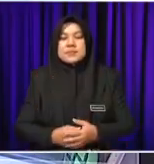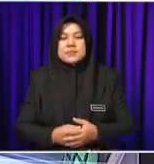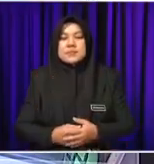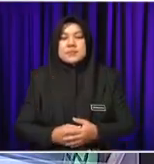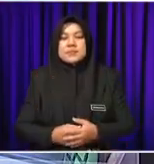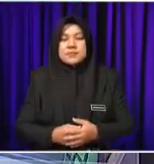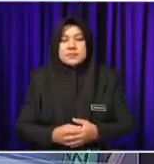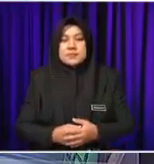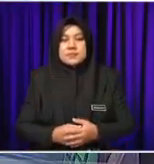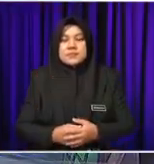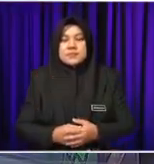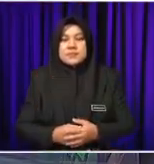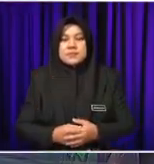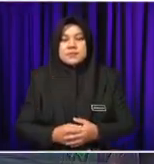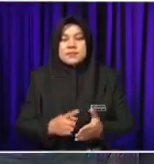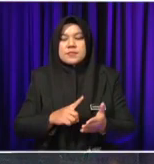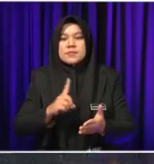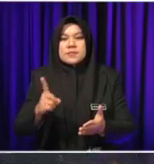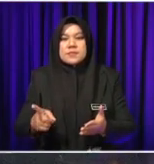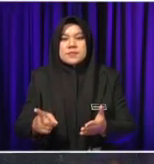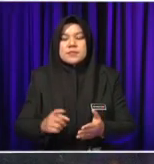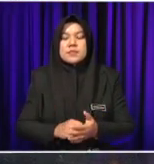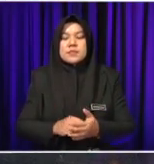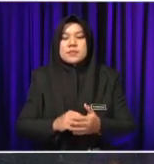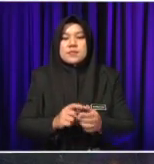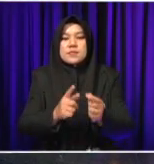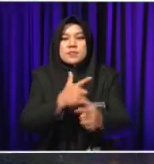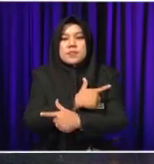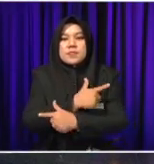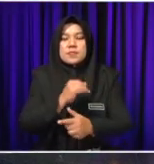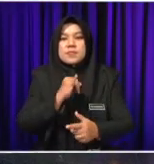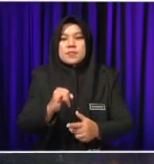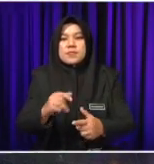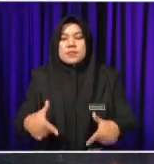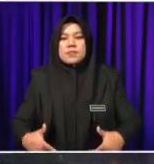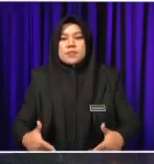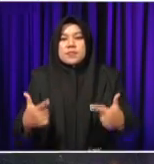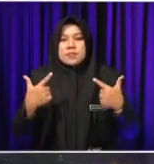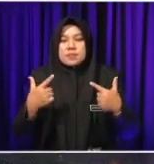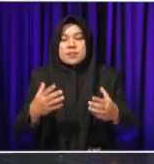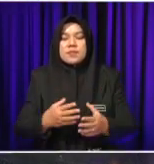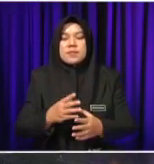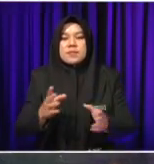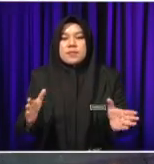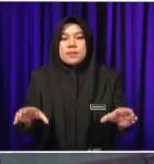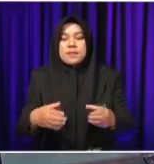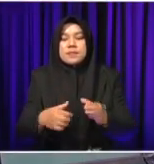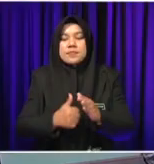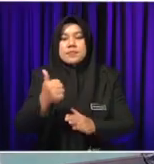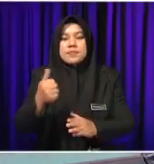Hit it! Then it always love enough for us growing. Make a